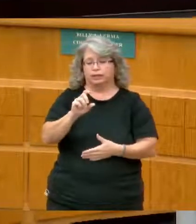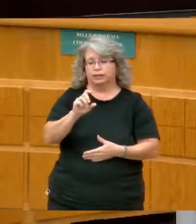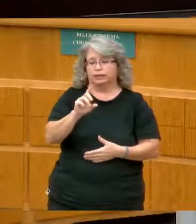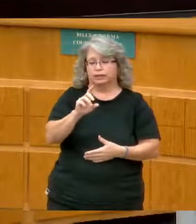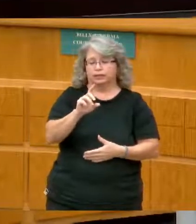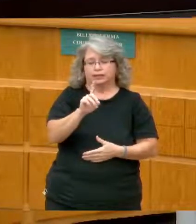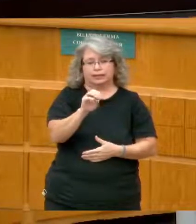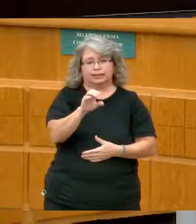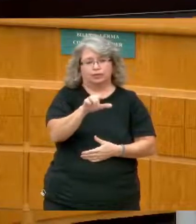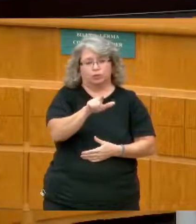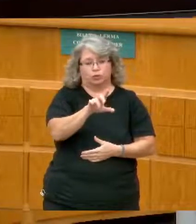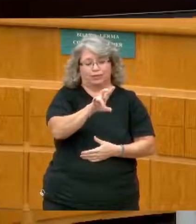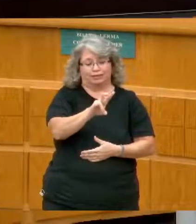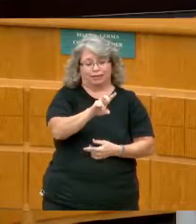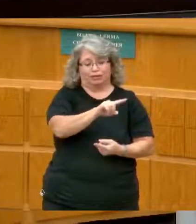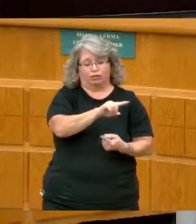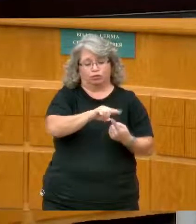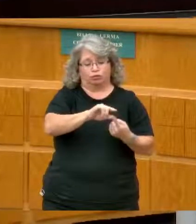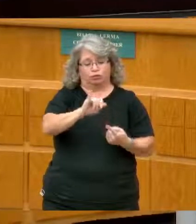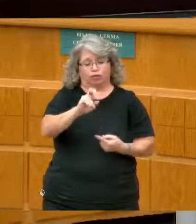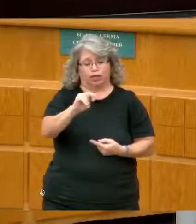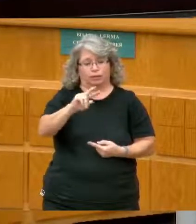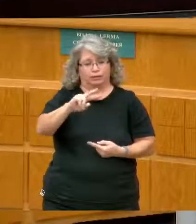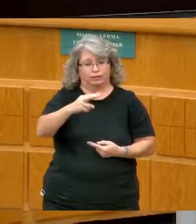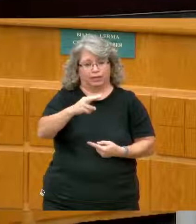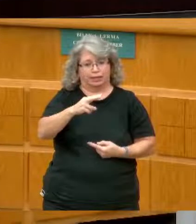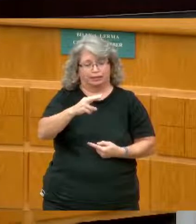through January the 2nd, you're going to see